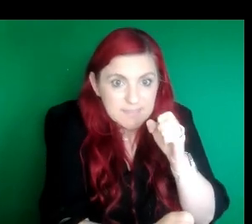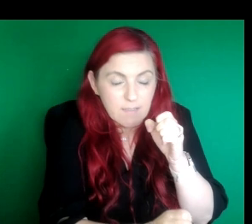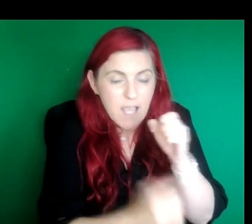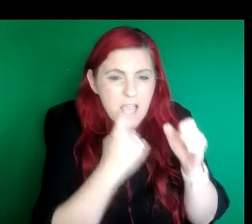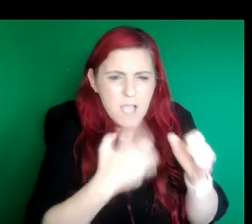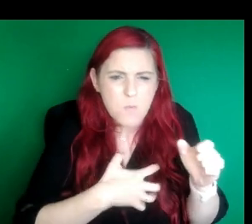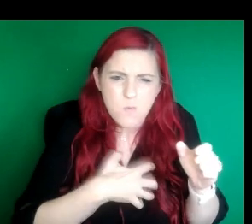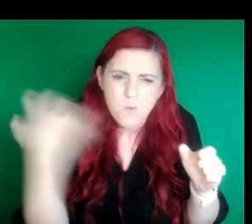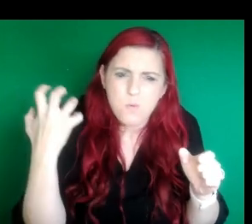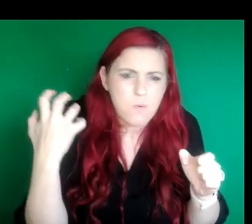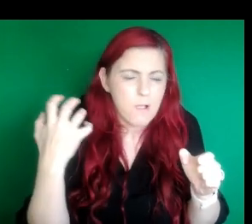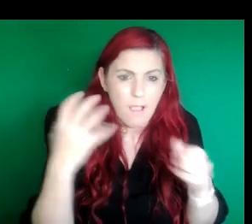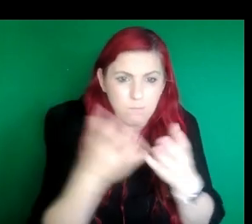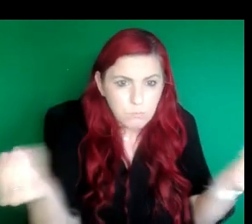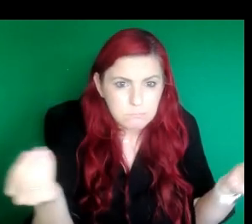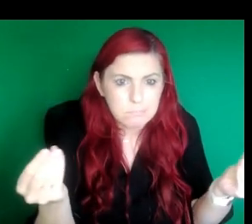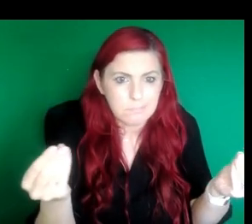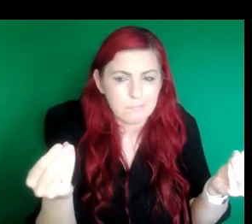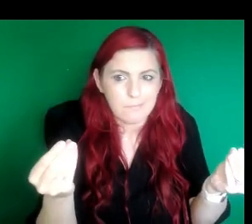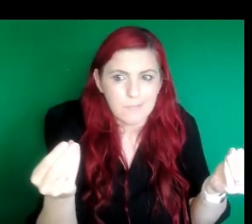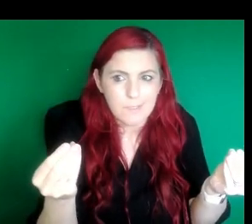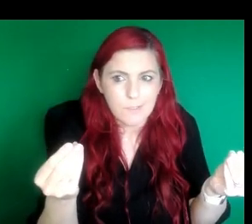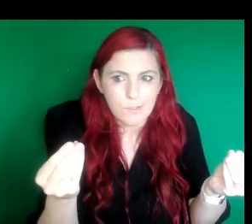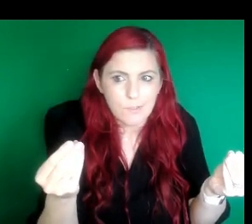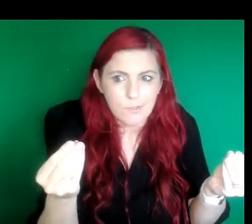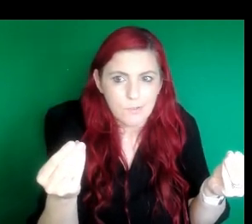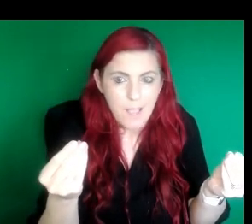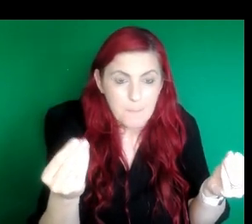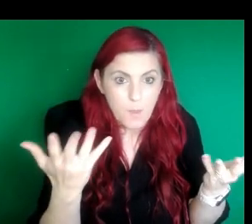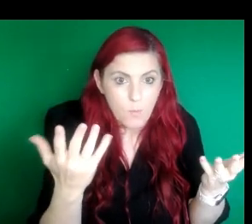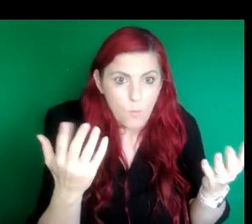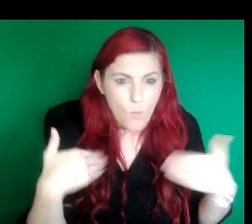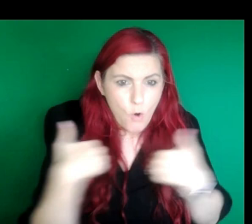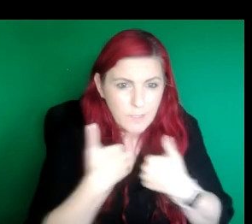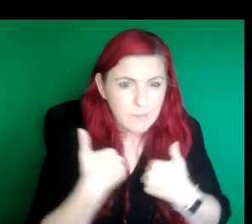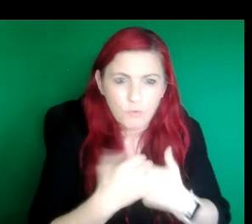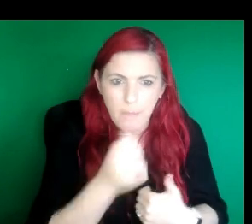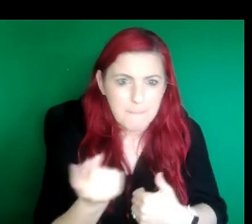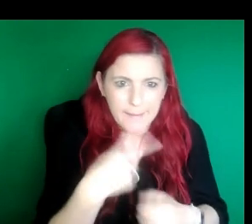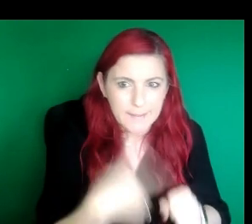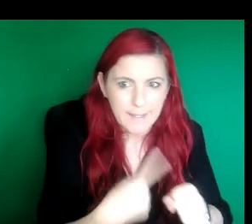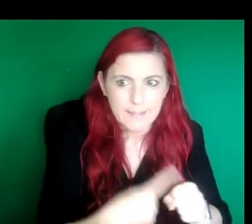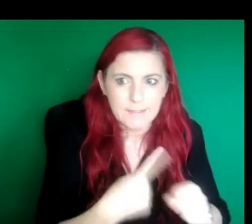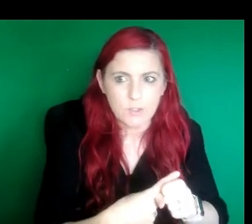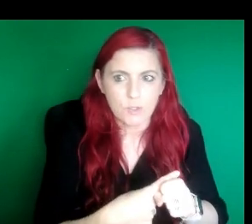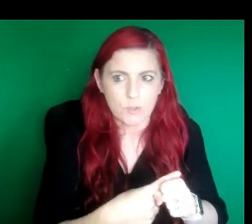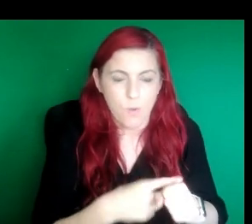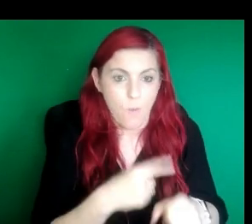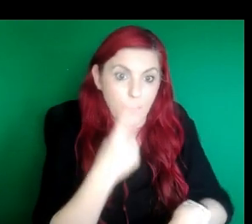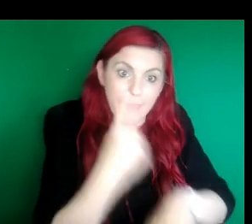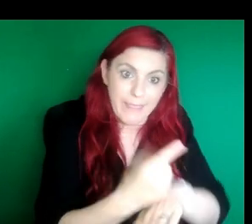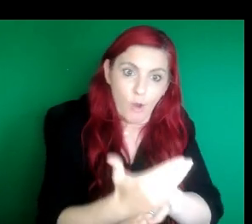quite angry about that having just ended and curious as to see whether it would come back at all. So as I said before,